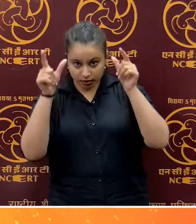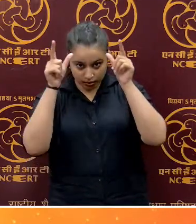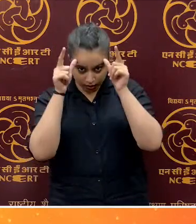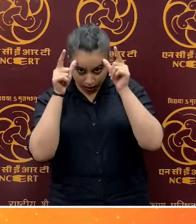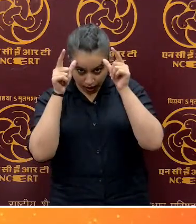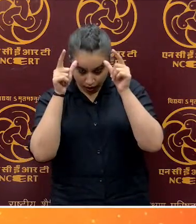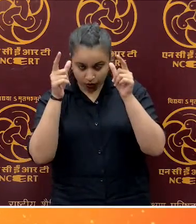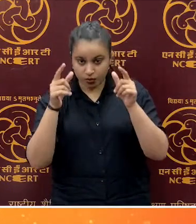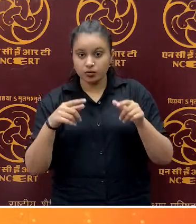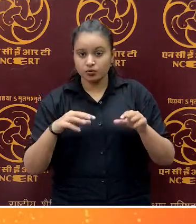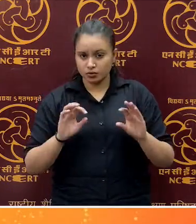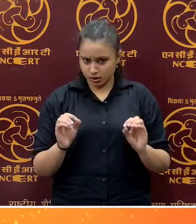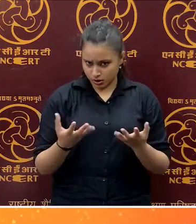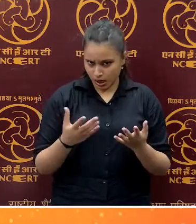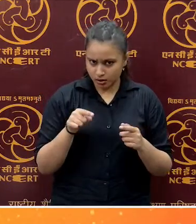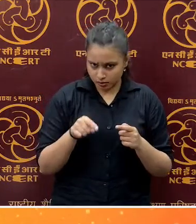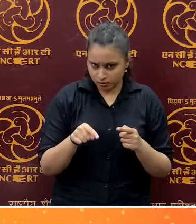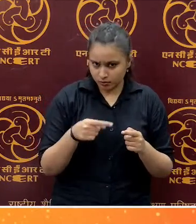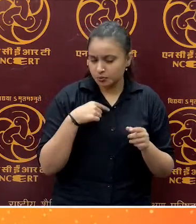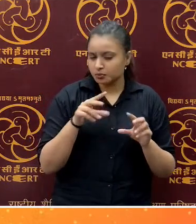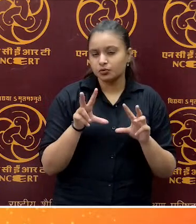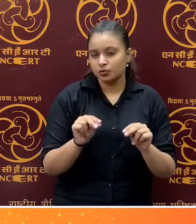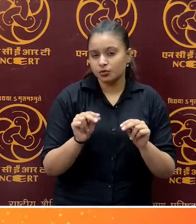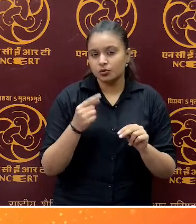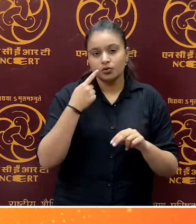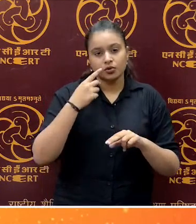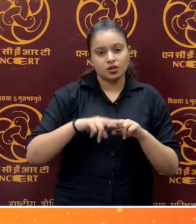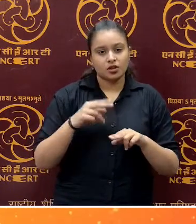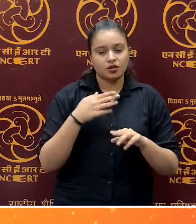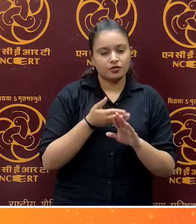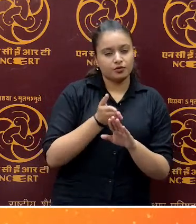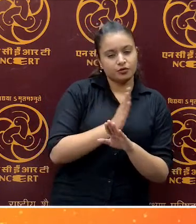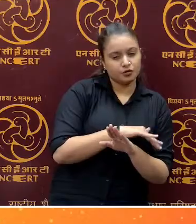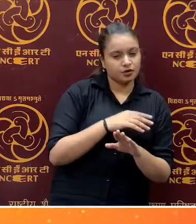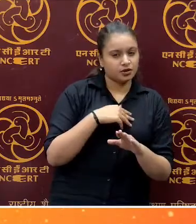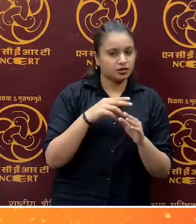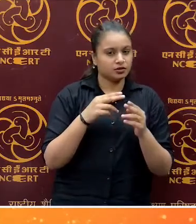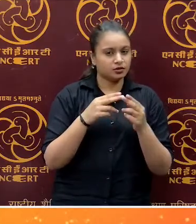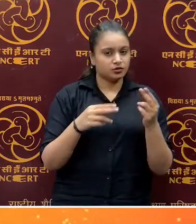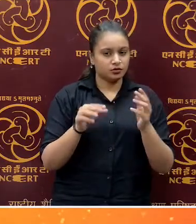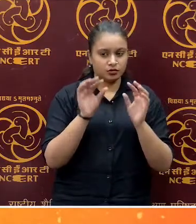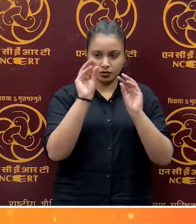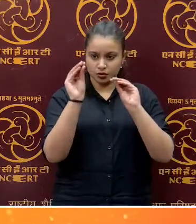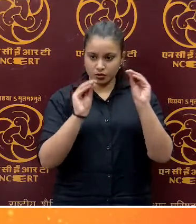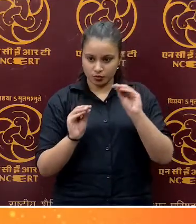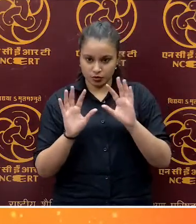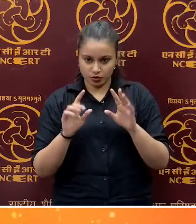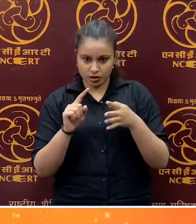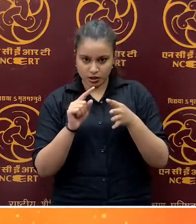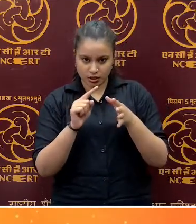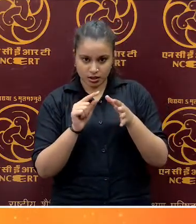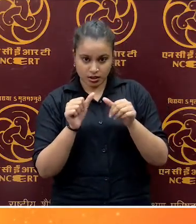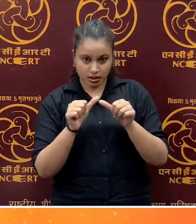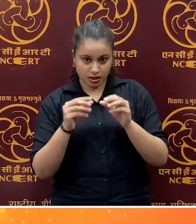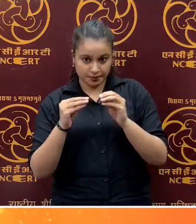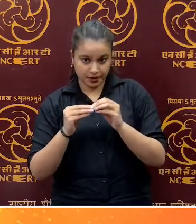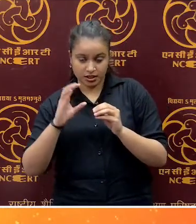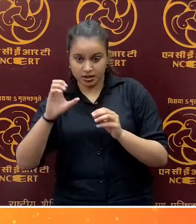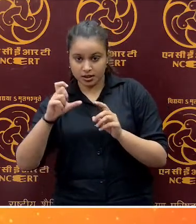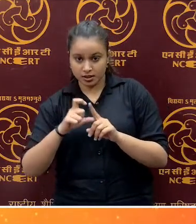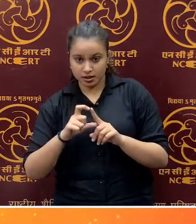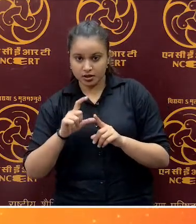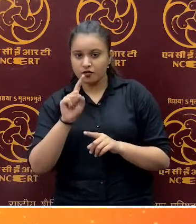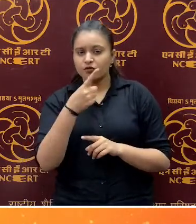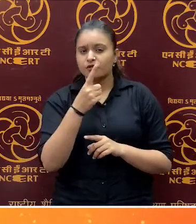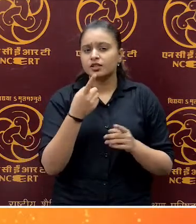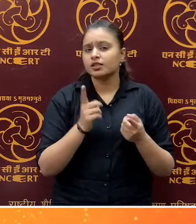Did it happen in the beginning of the story? No. If I go, let me take a look at the options that are there, A, B, C, D, and I think the first